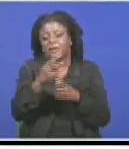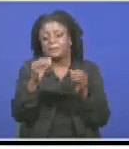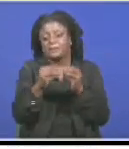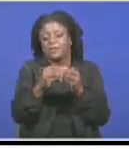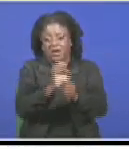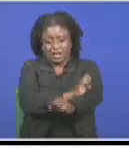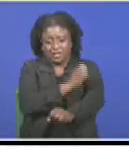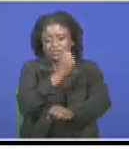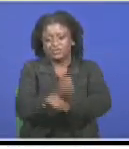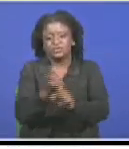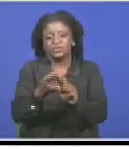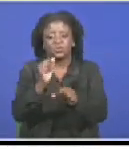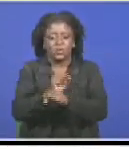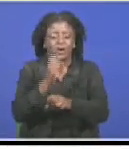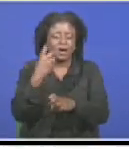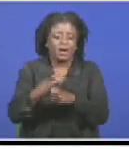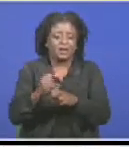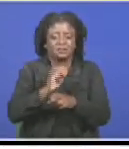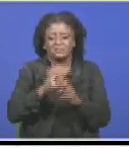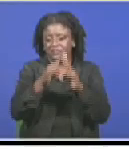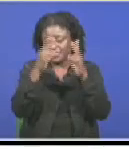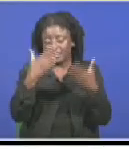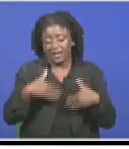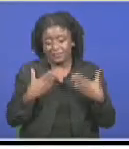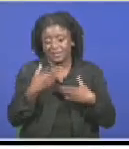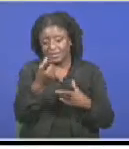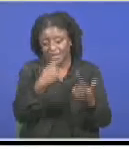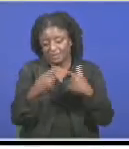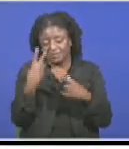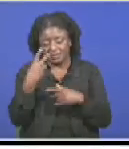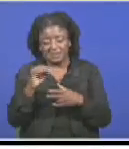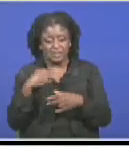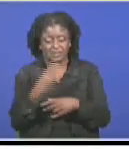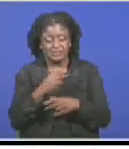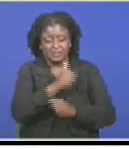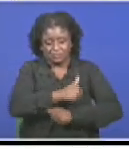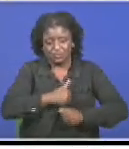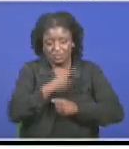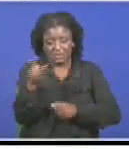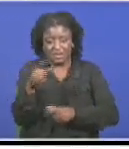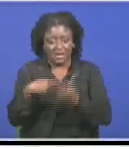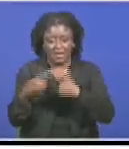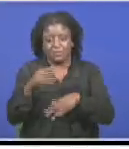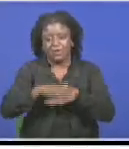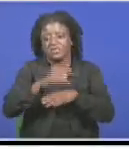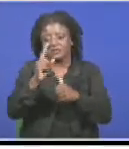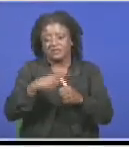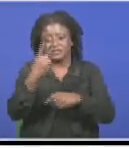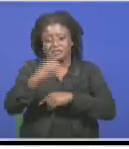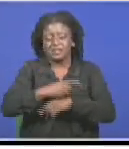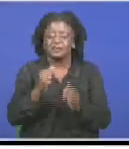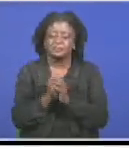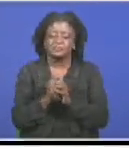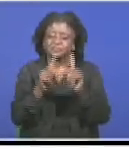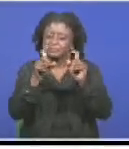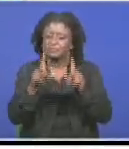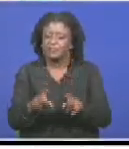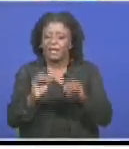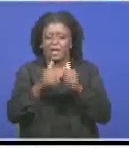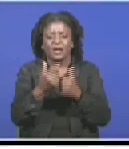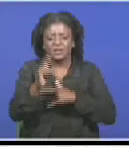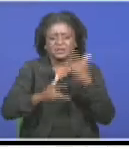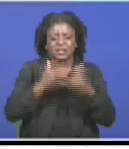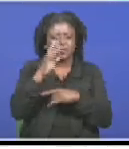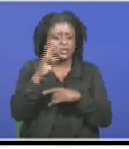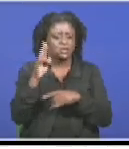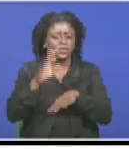hard. I'm very happy that he came to see us, and I appreciate that he came on the first day. How excited are you for your first day in high school to meet the Prime